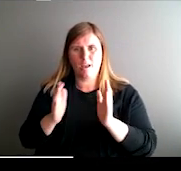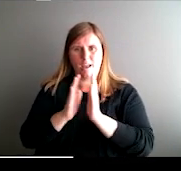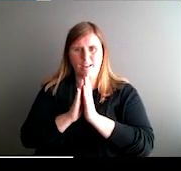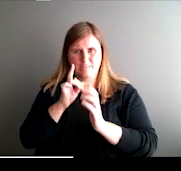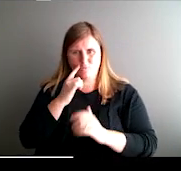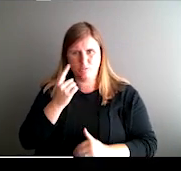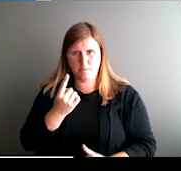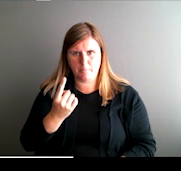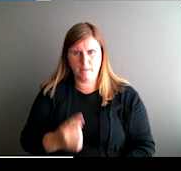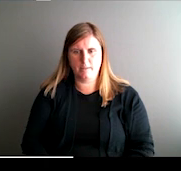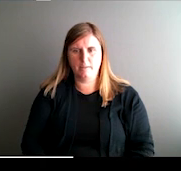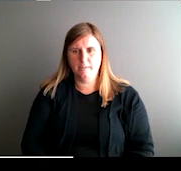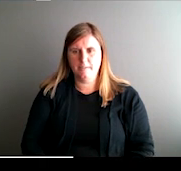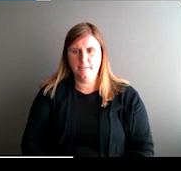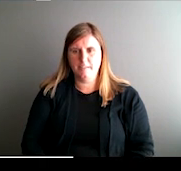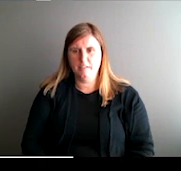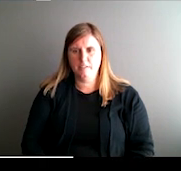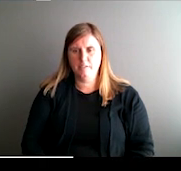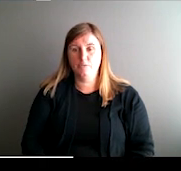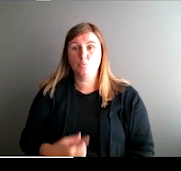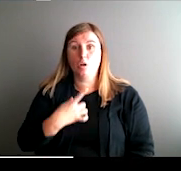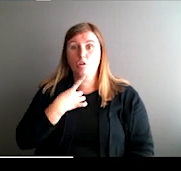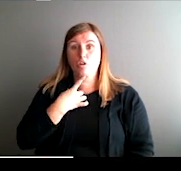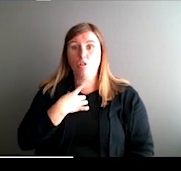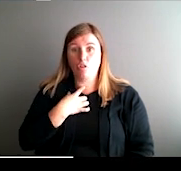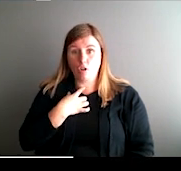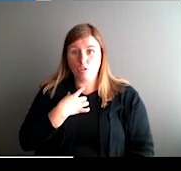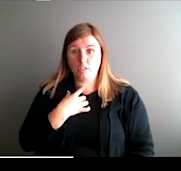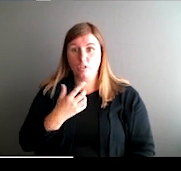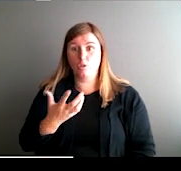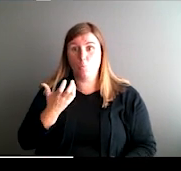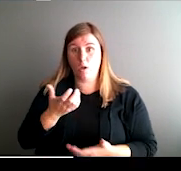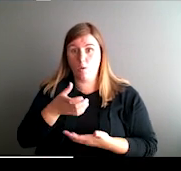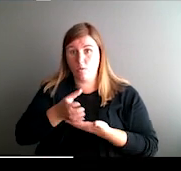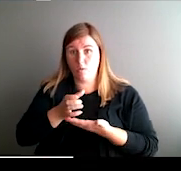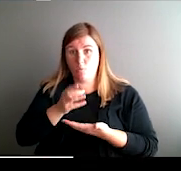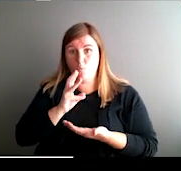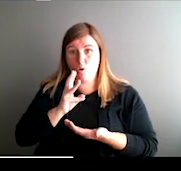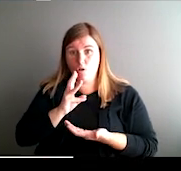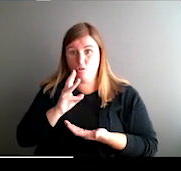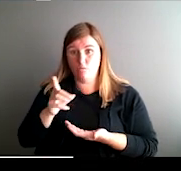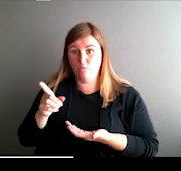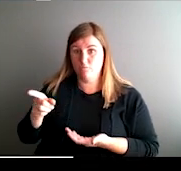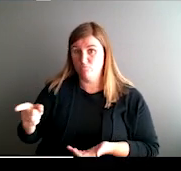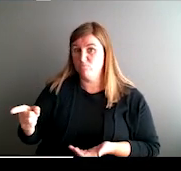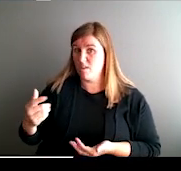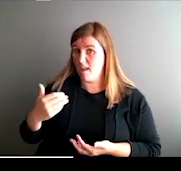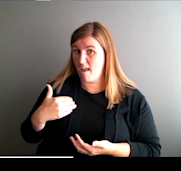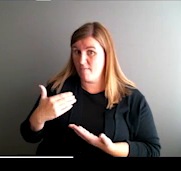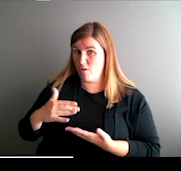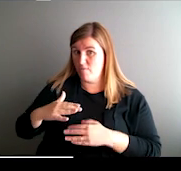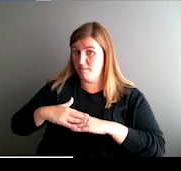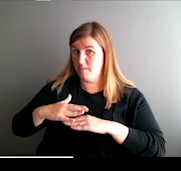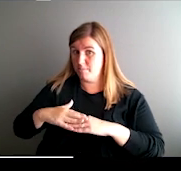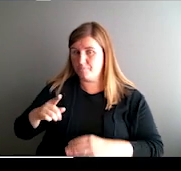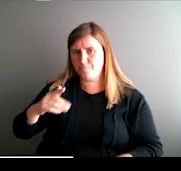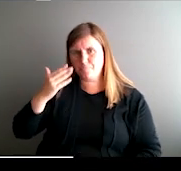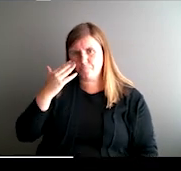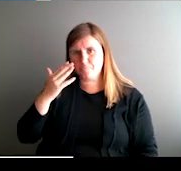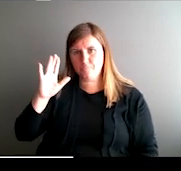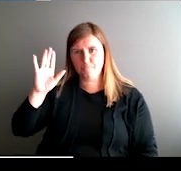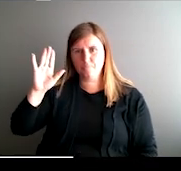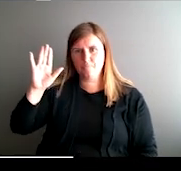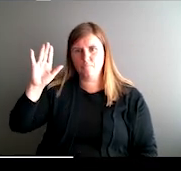for something. So that when you're thirsty and you want a glass of water and there's a glass of water on the table, the student learns to